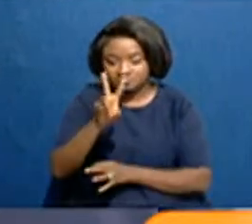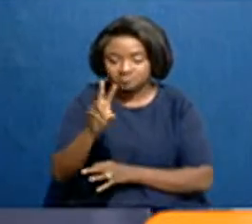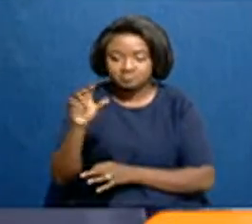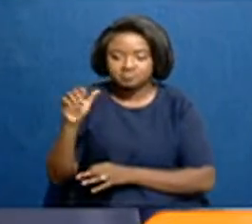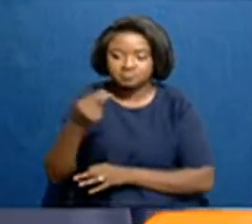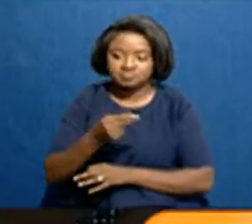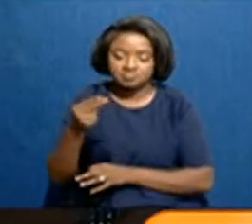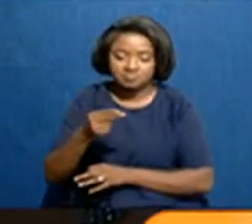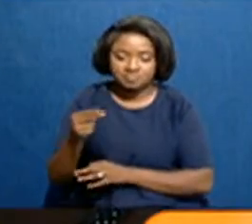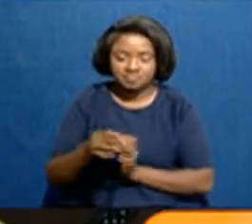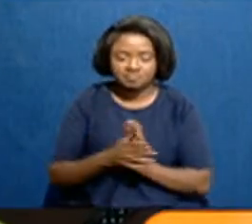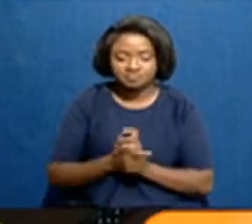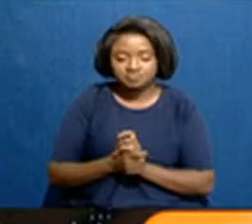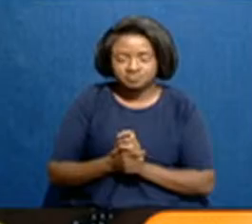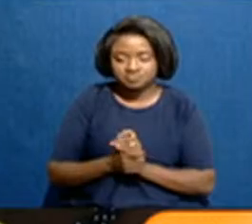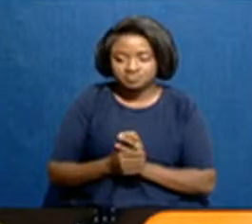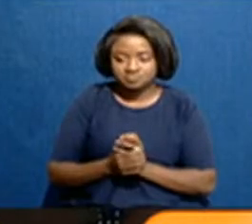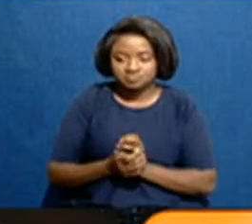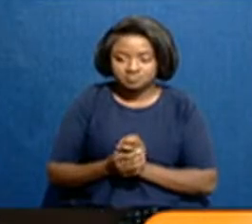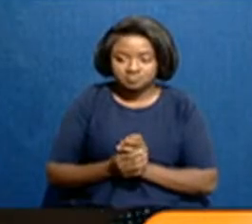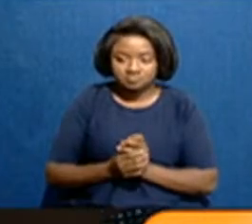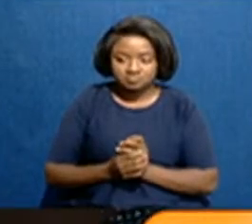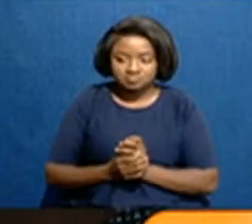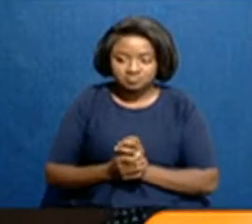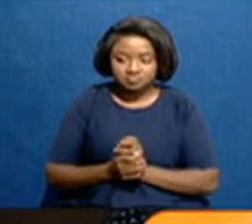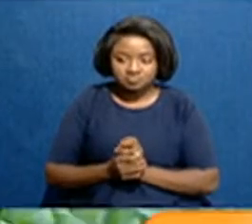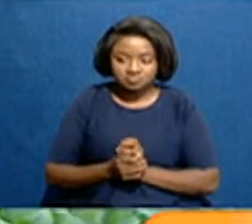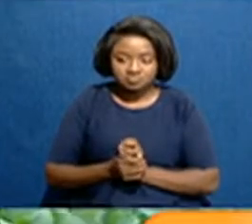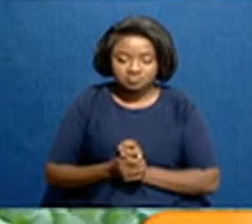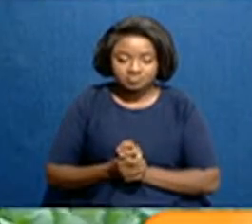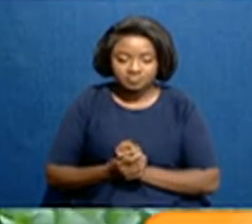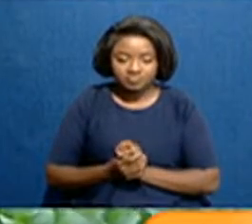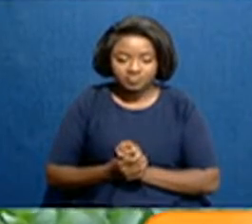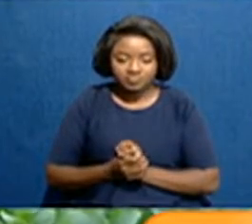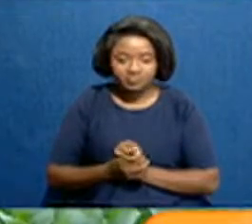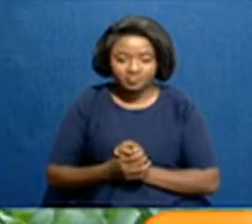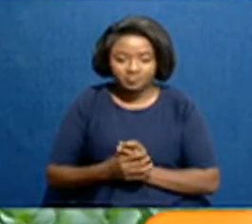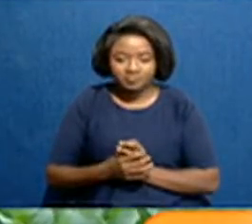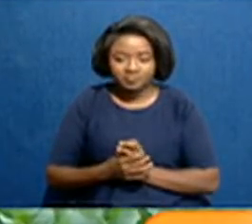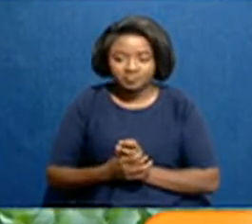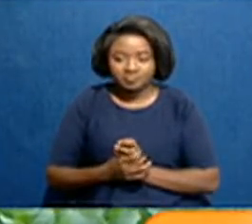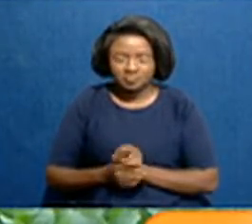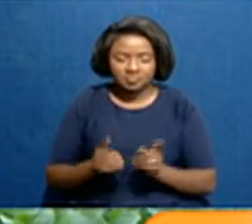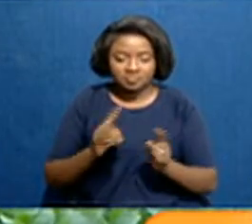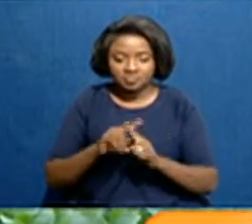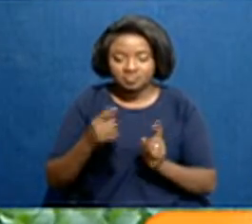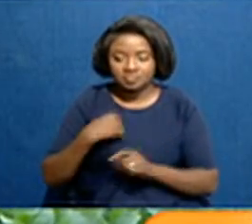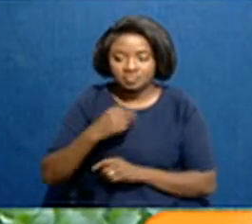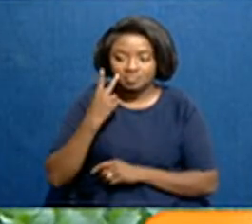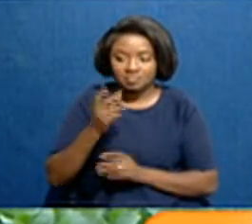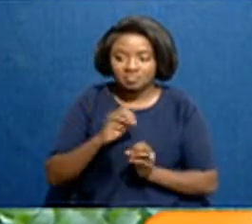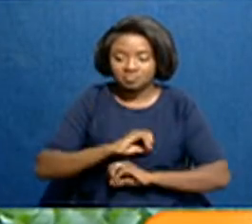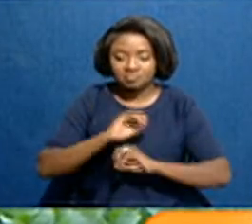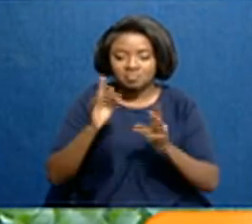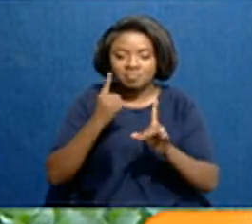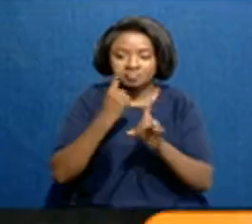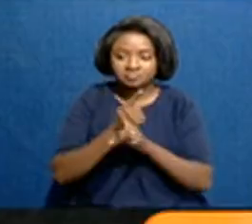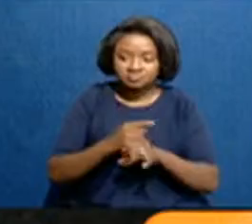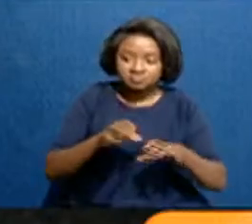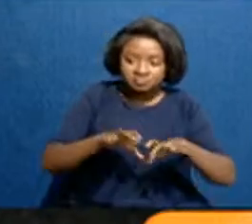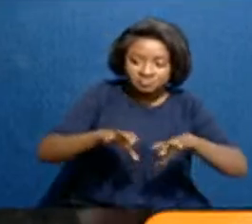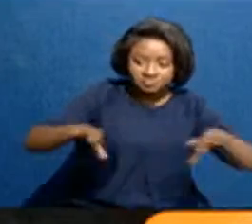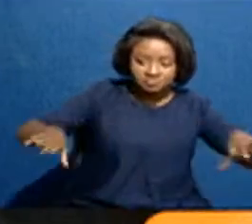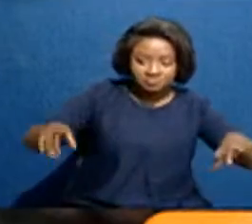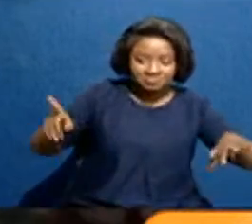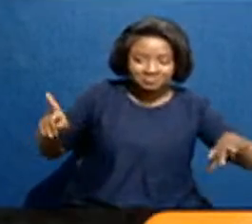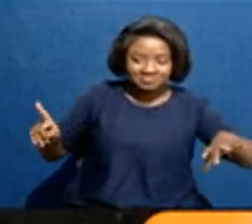an automated propagation unit. One cannot help but notice the hundreds of trays with seedlings